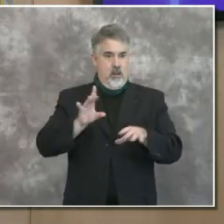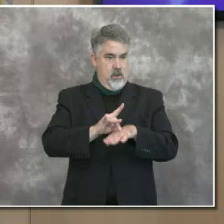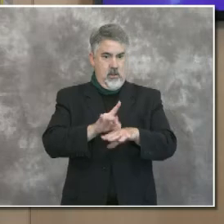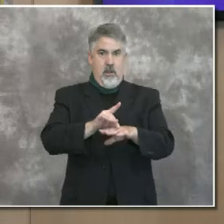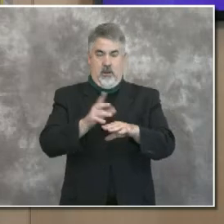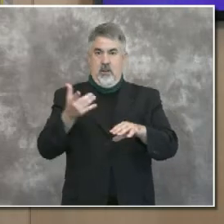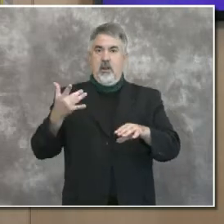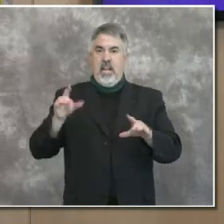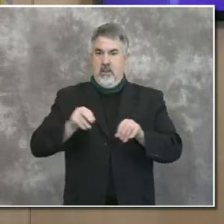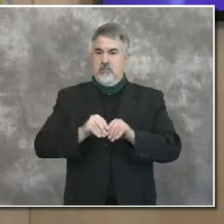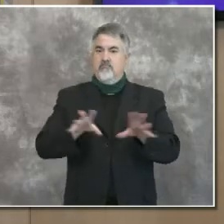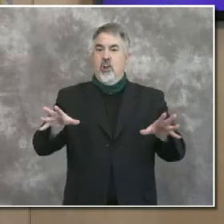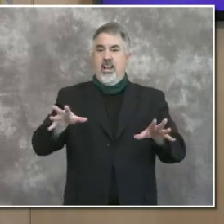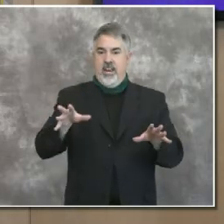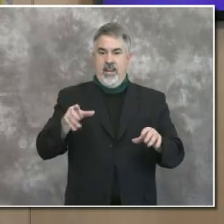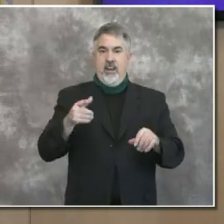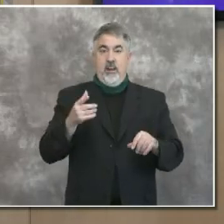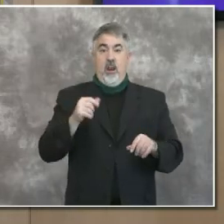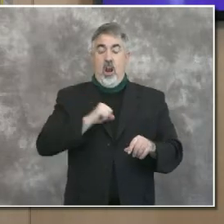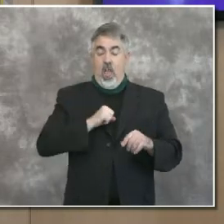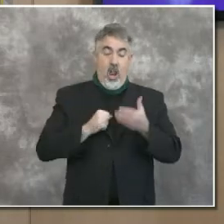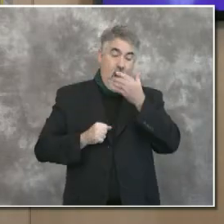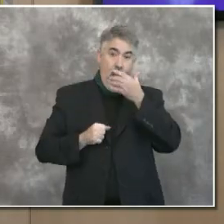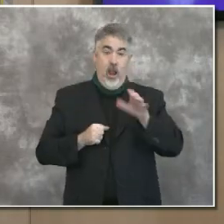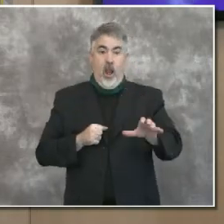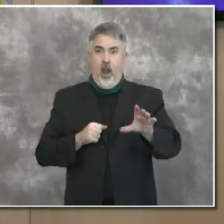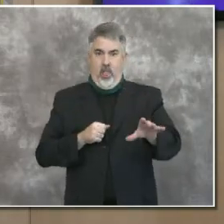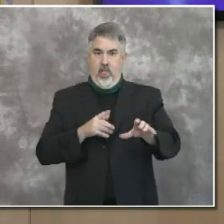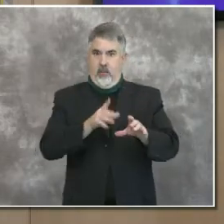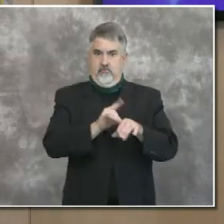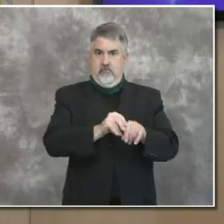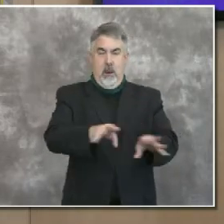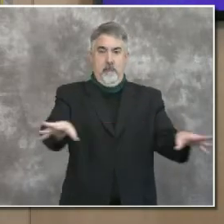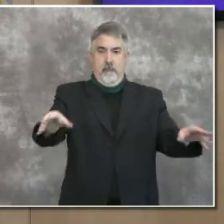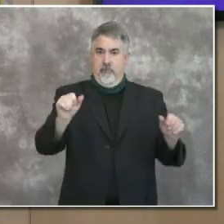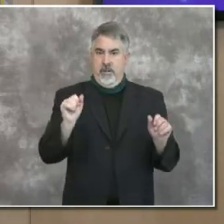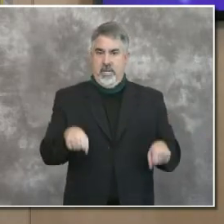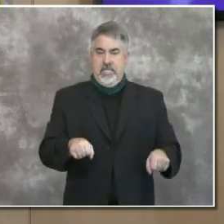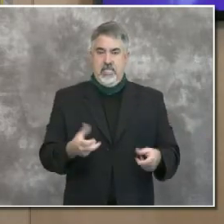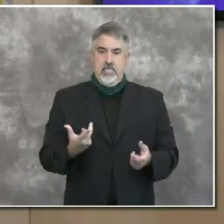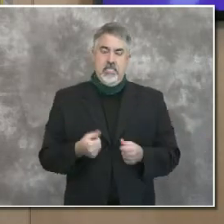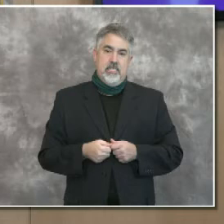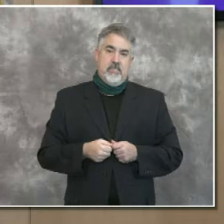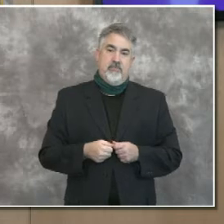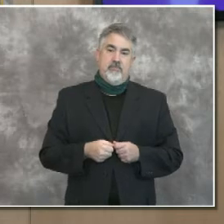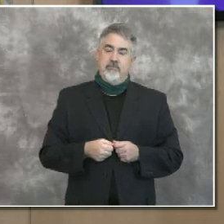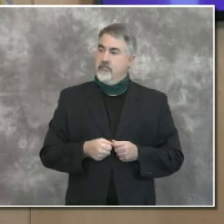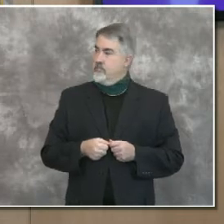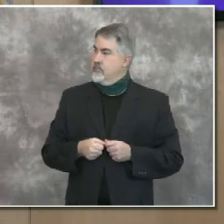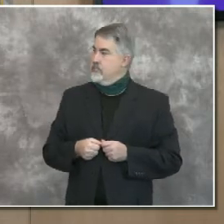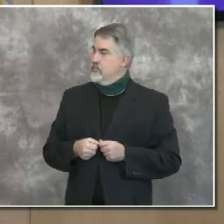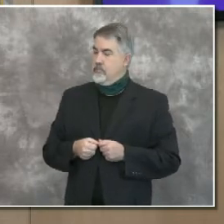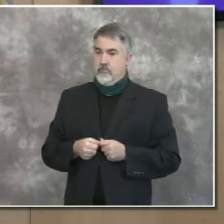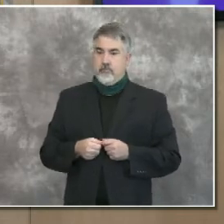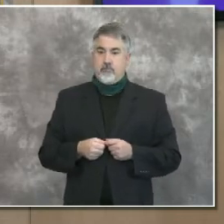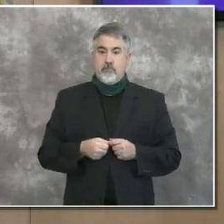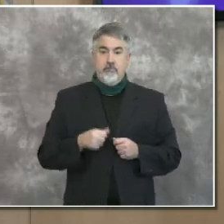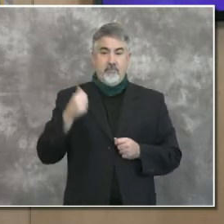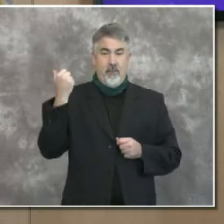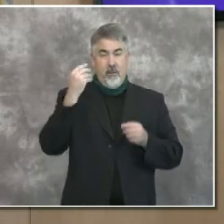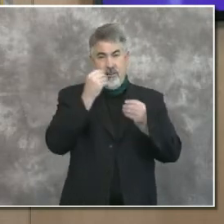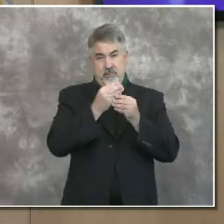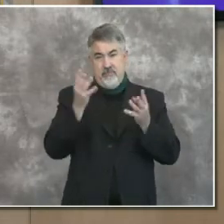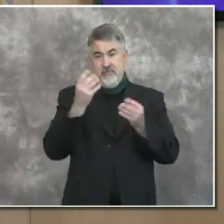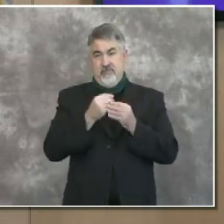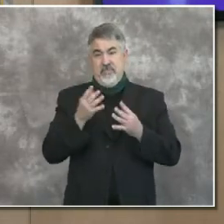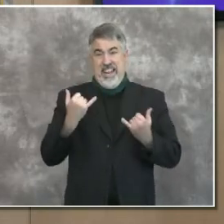well. What I'd like to share today is the fact that there is now some early